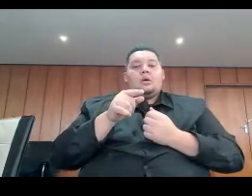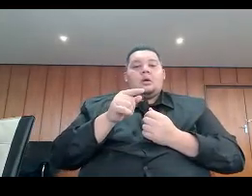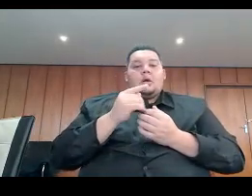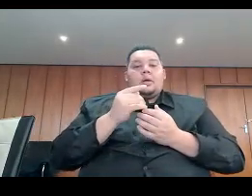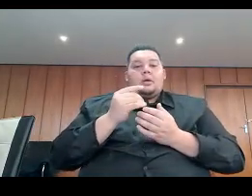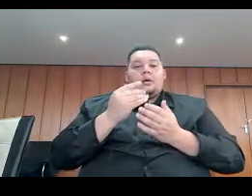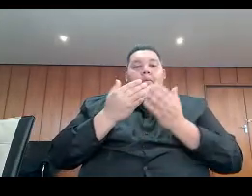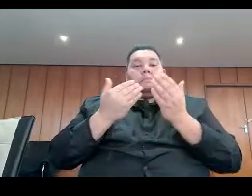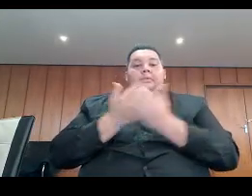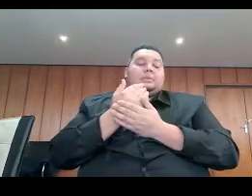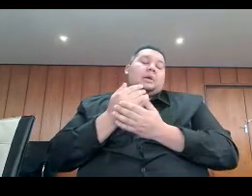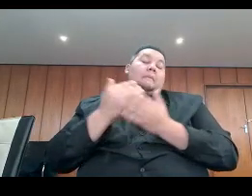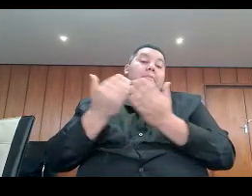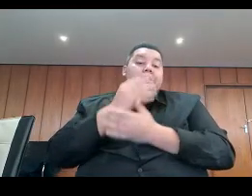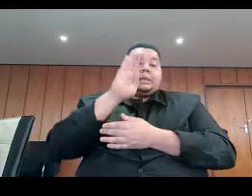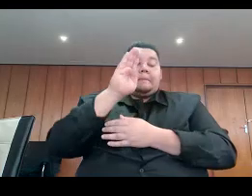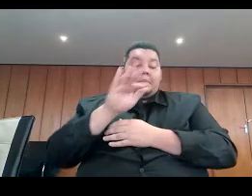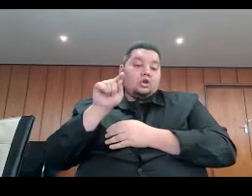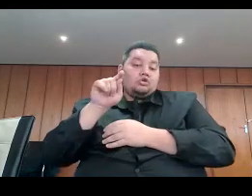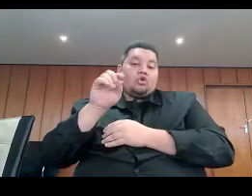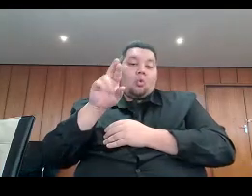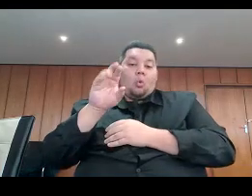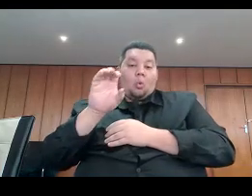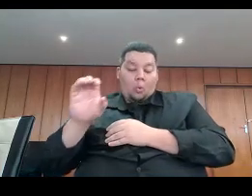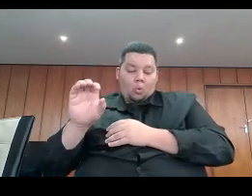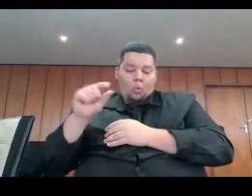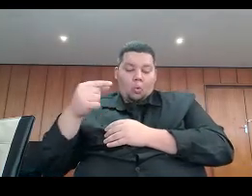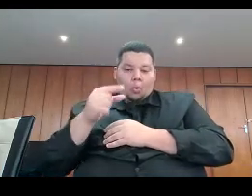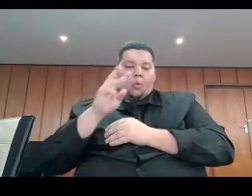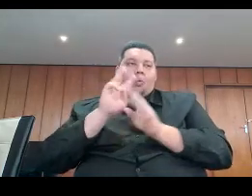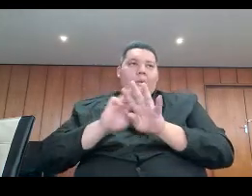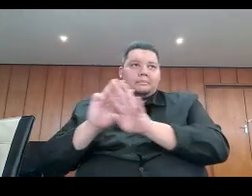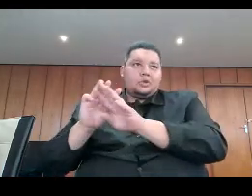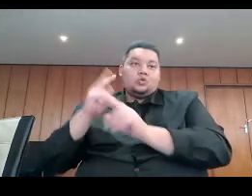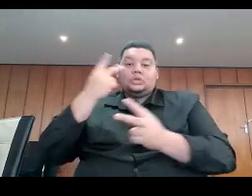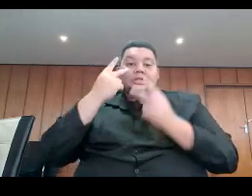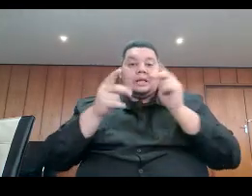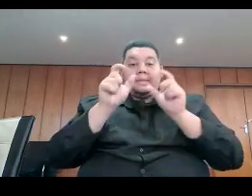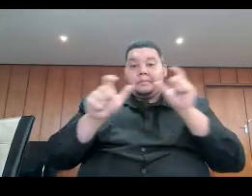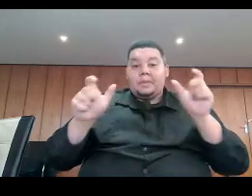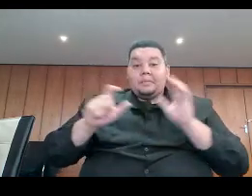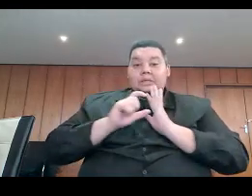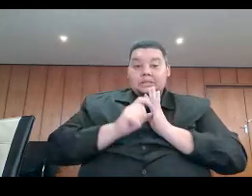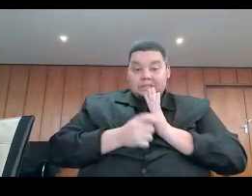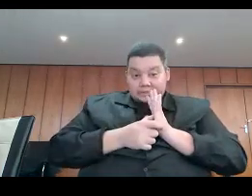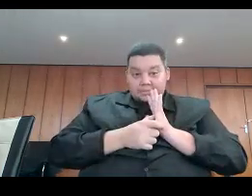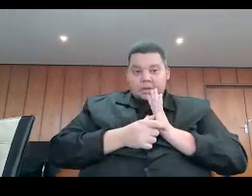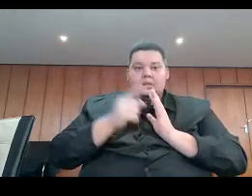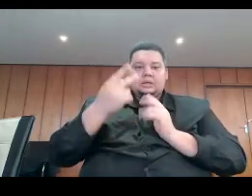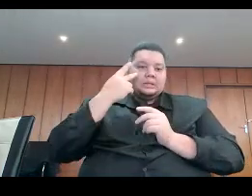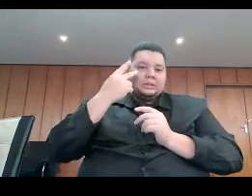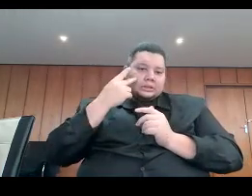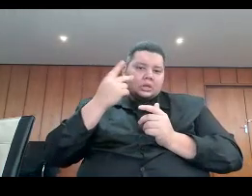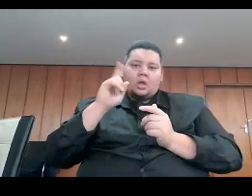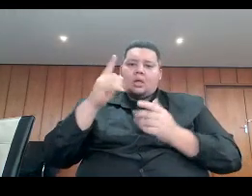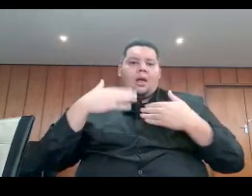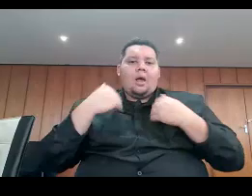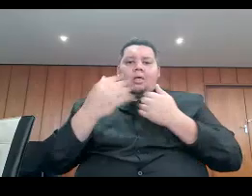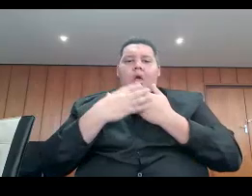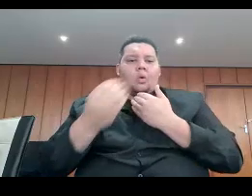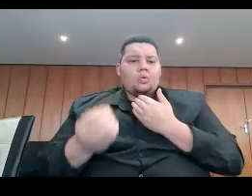website, here's what it is. You will see that people with disabilities experience worse health outcomes and